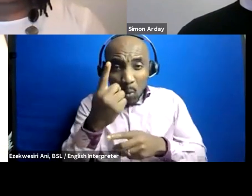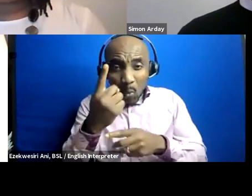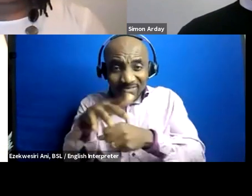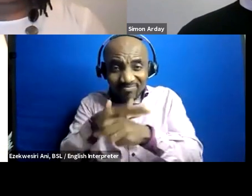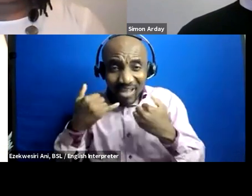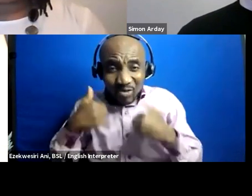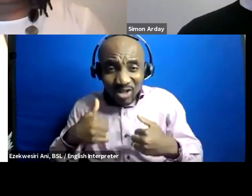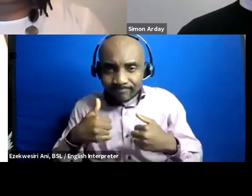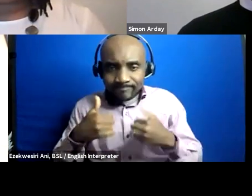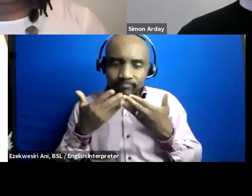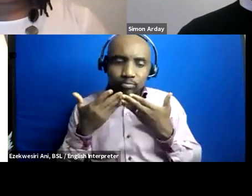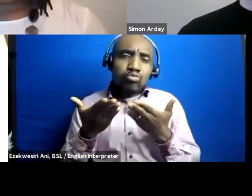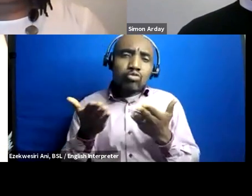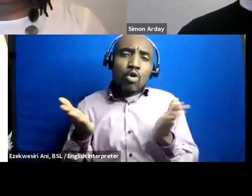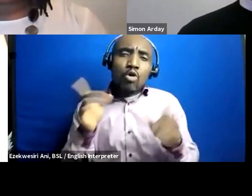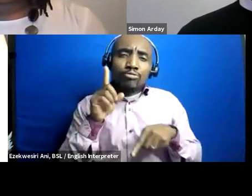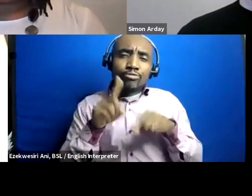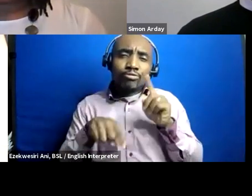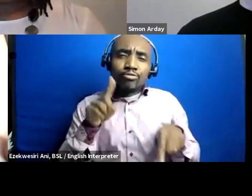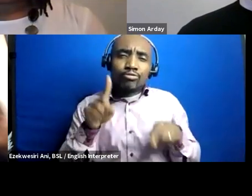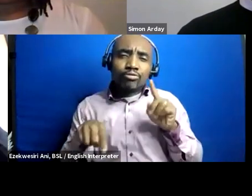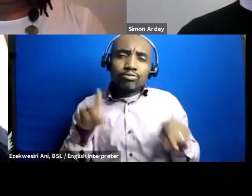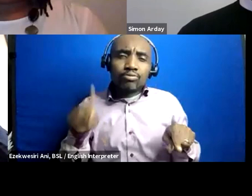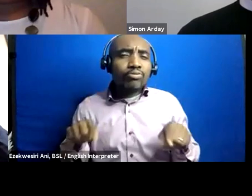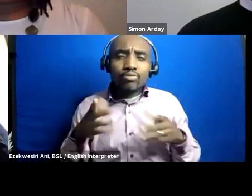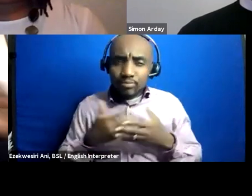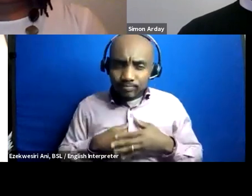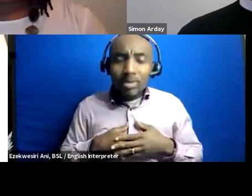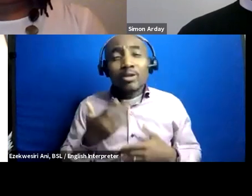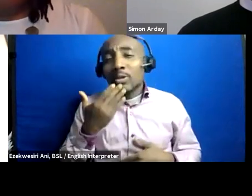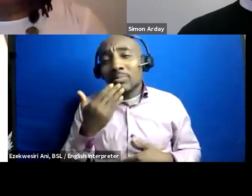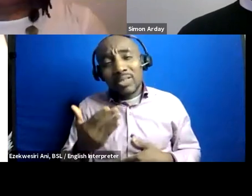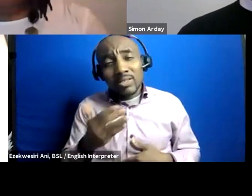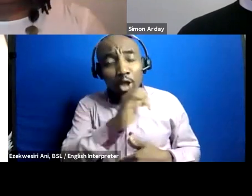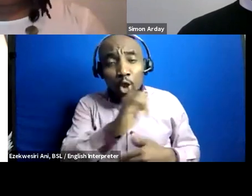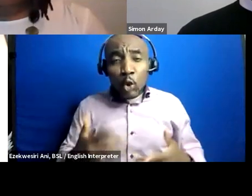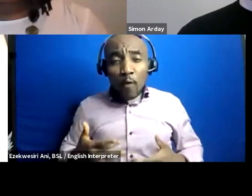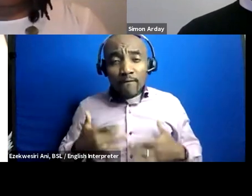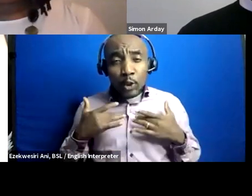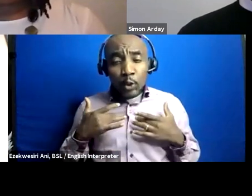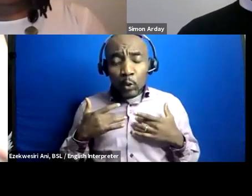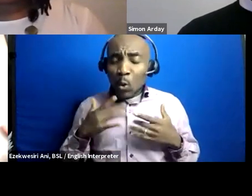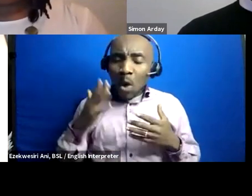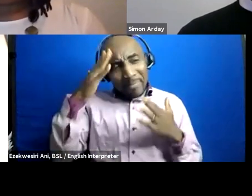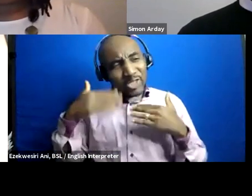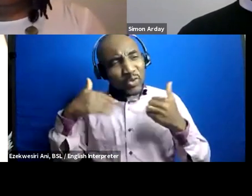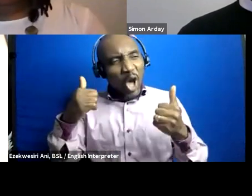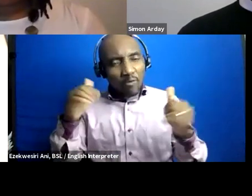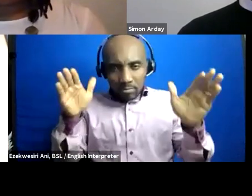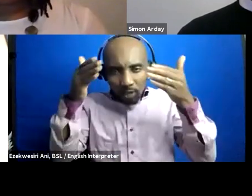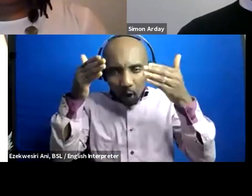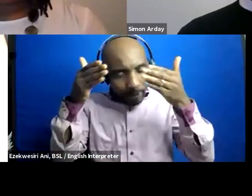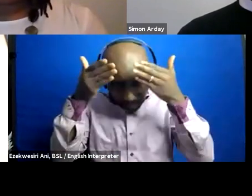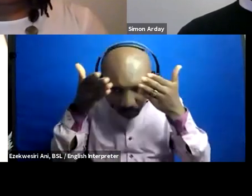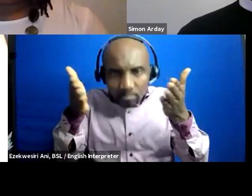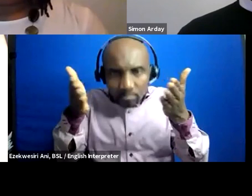So try not to isolate your viewpoint on mental health. You know, your physical health can affect your mental